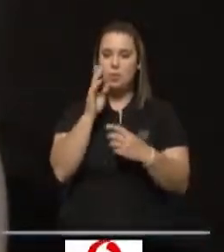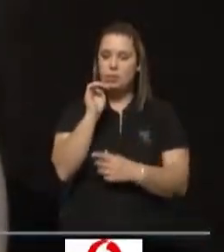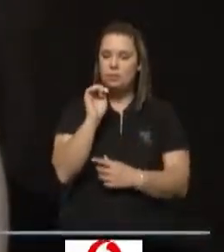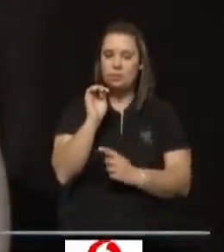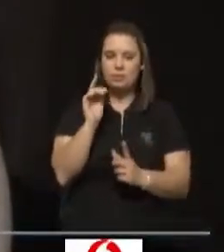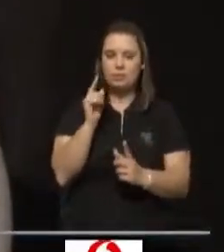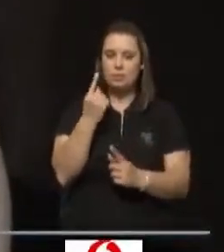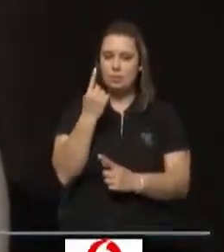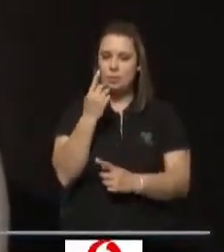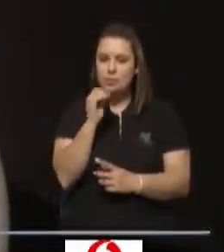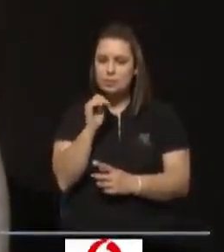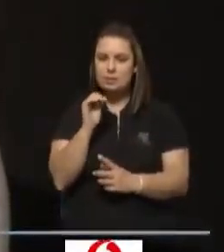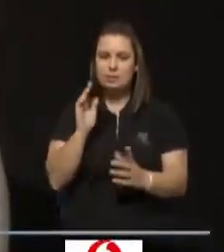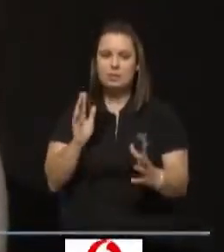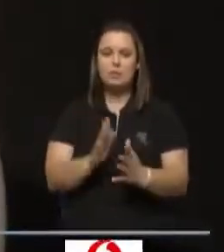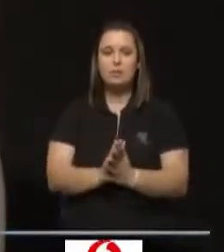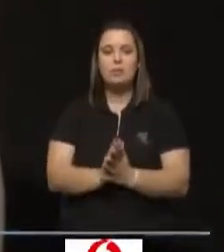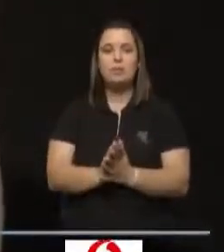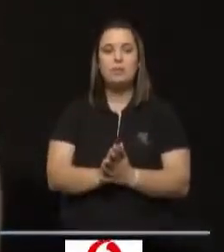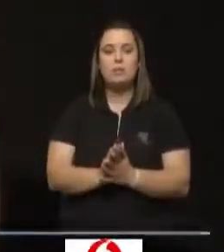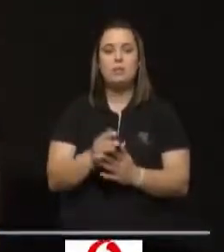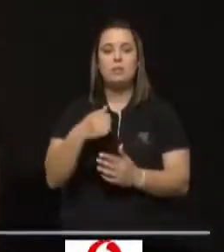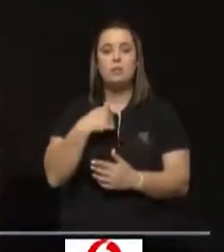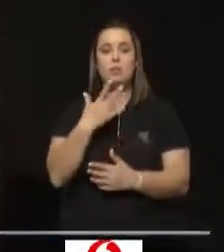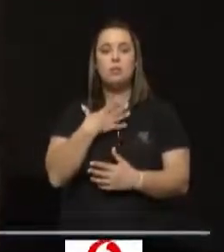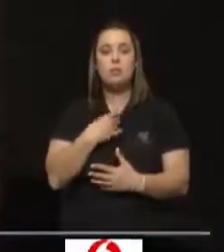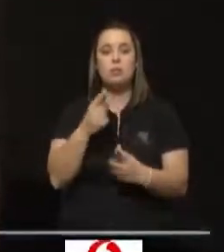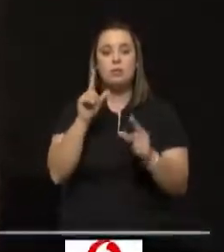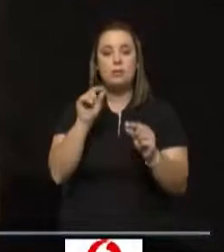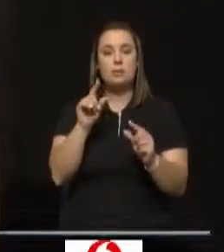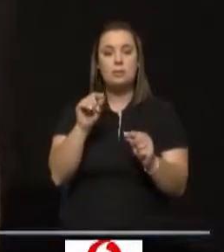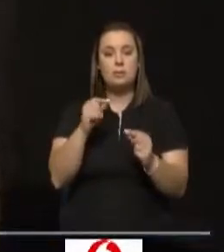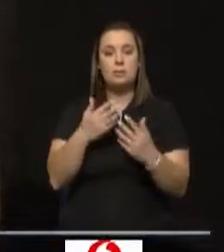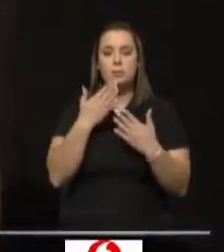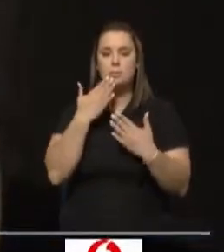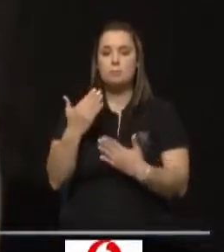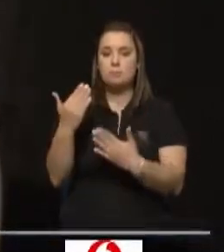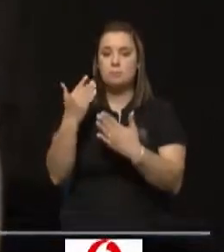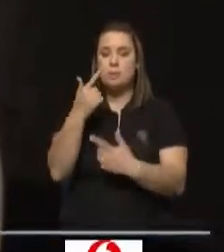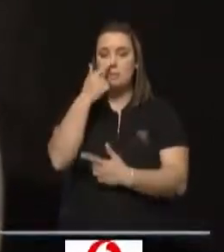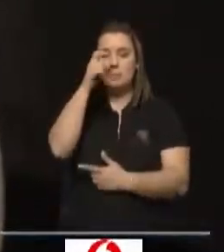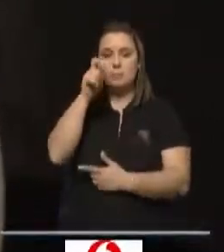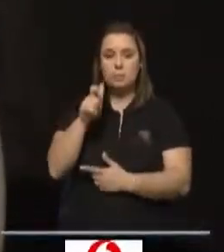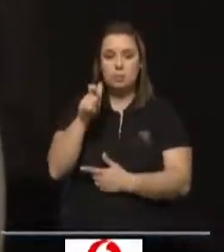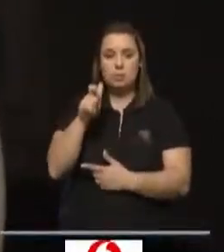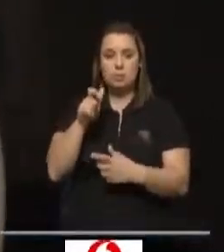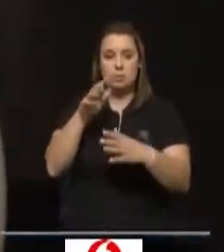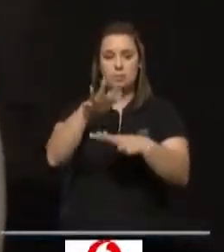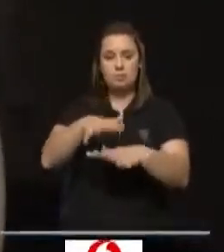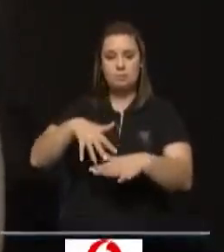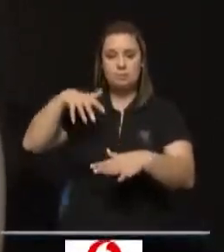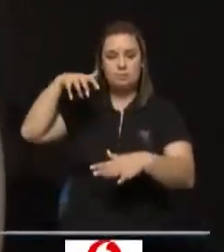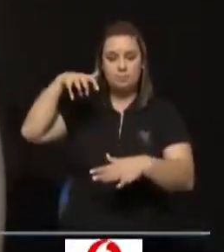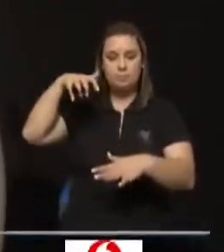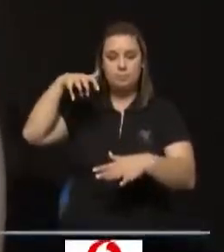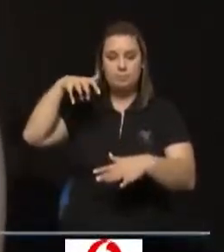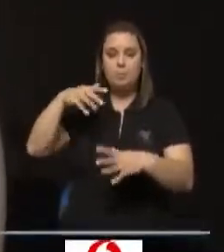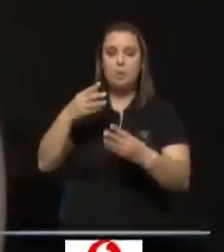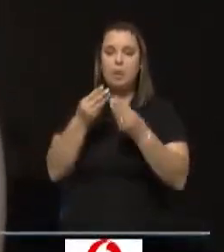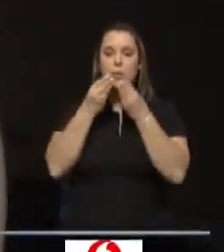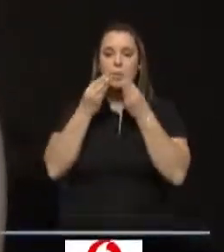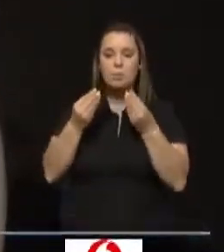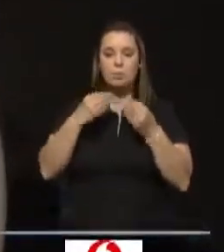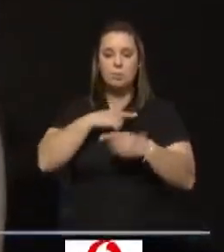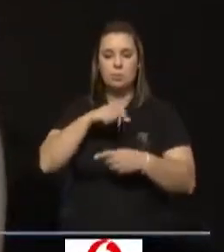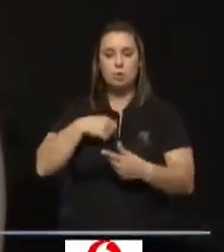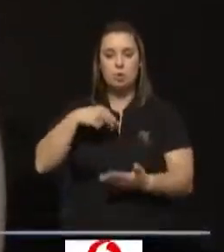event. And so allow me a couple of seconds, Christina, because I would also like to express my greetings, special